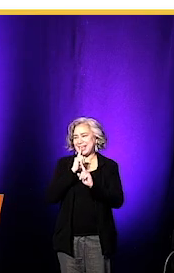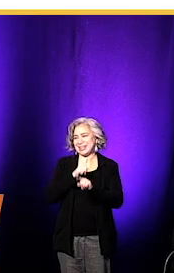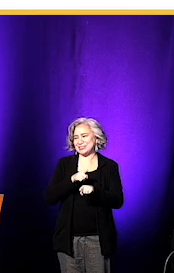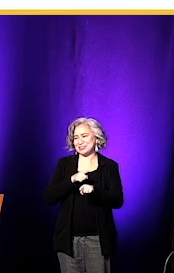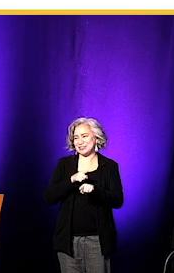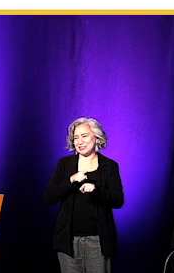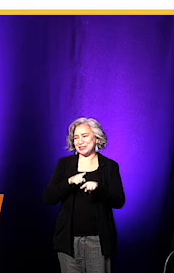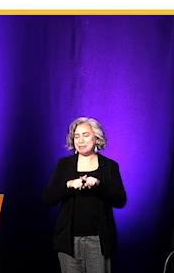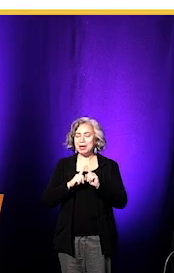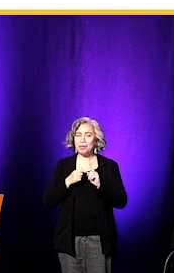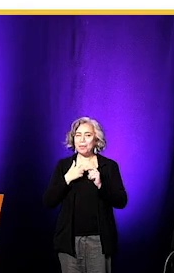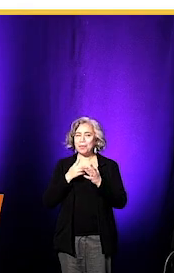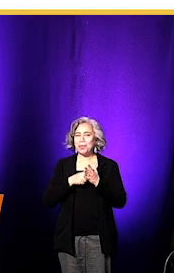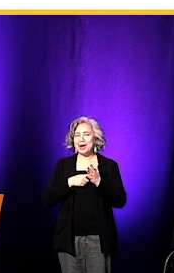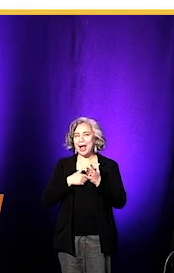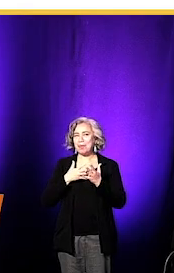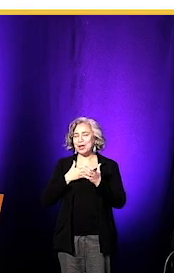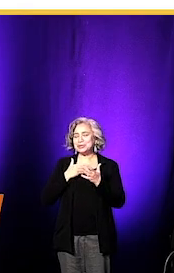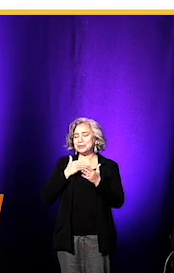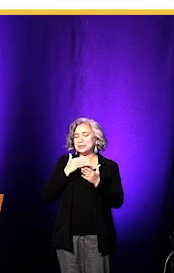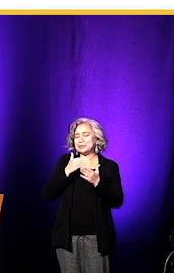end,